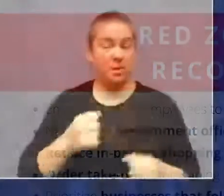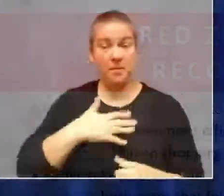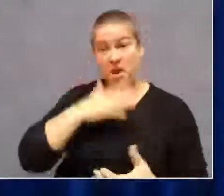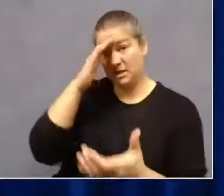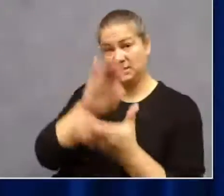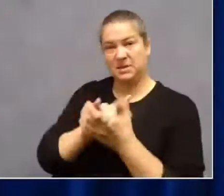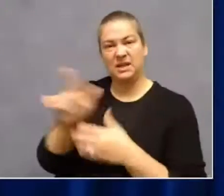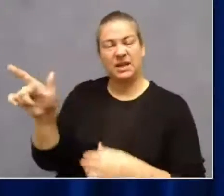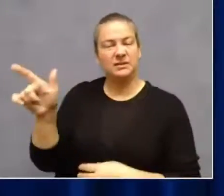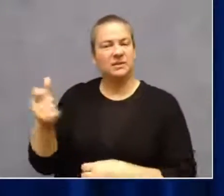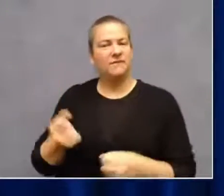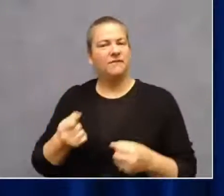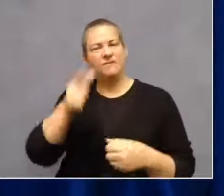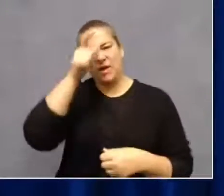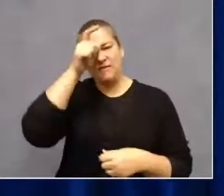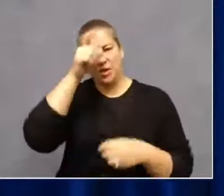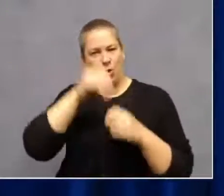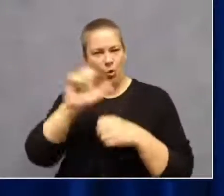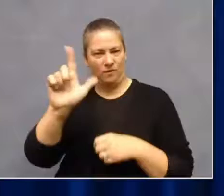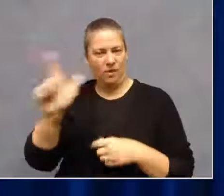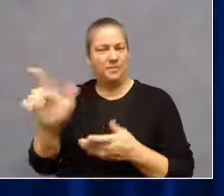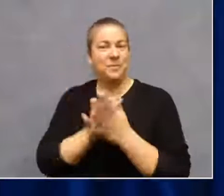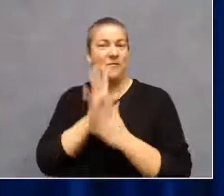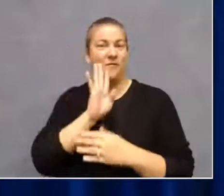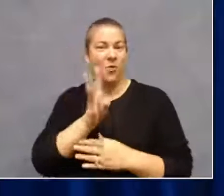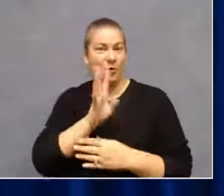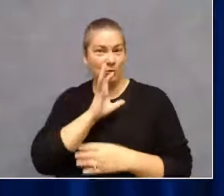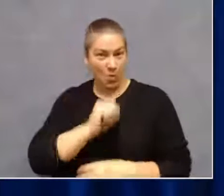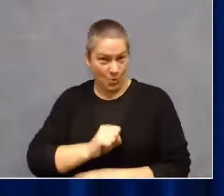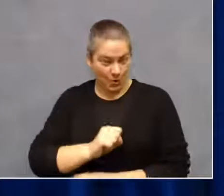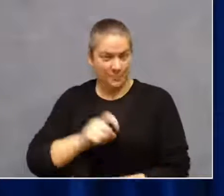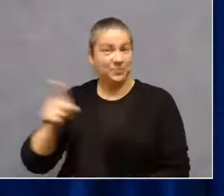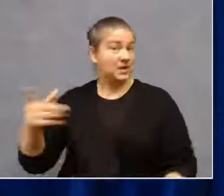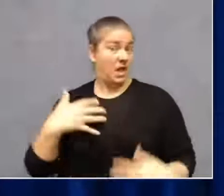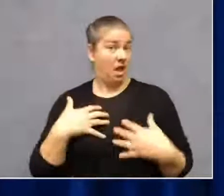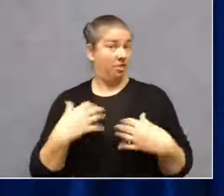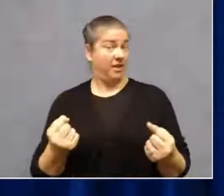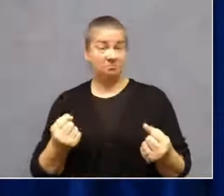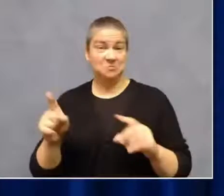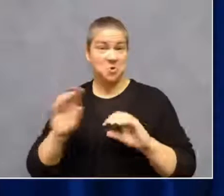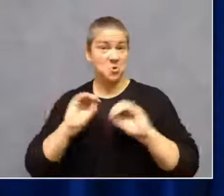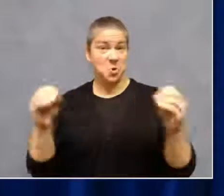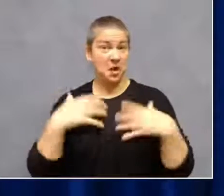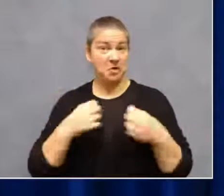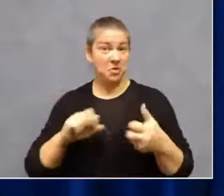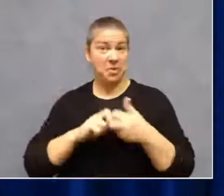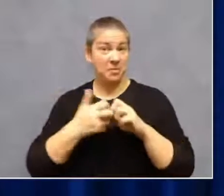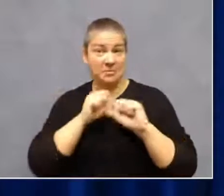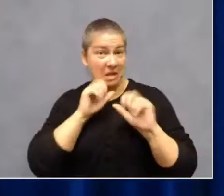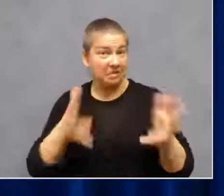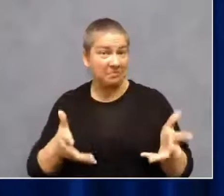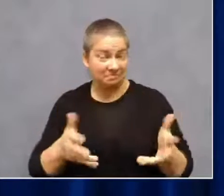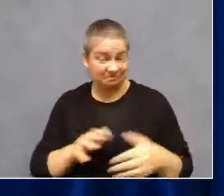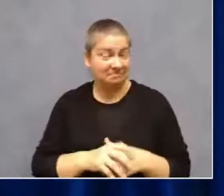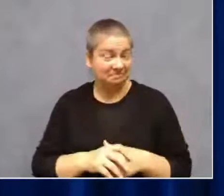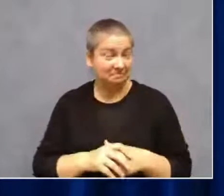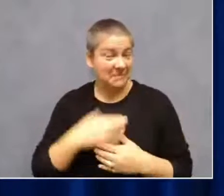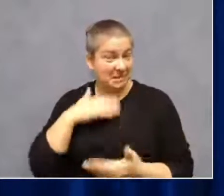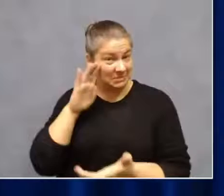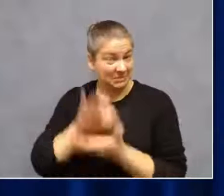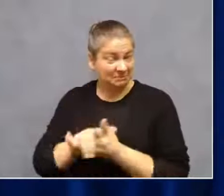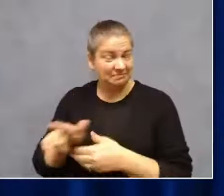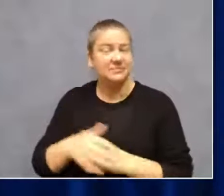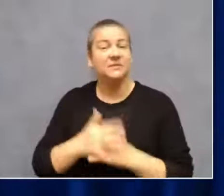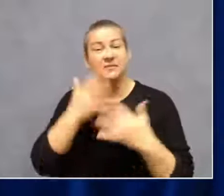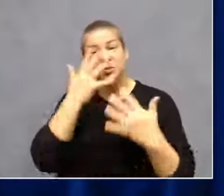Louisville. He turned 40 in September, is extremely healthy, and doesn't have any health conditions. But unfortunately, on